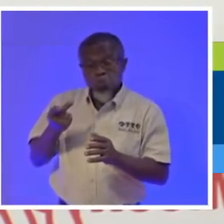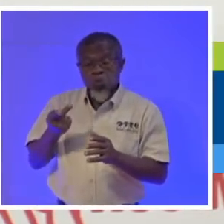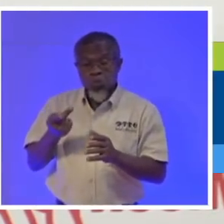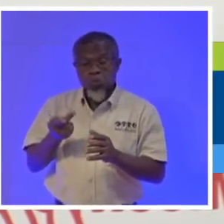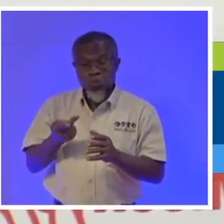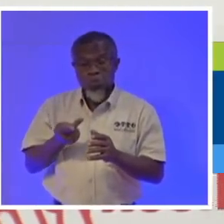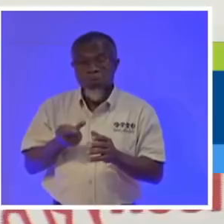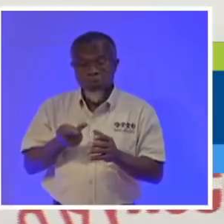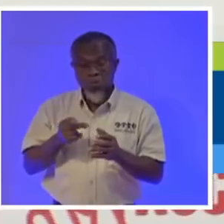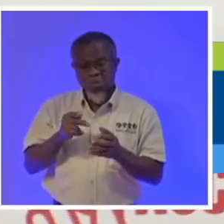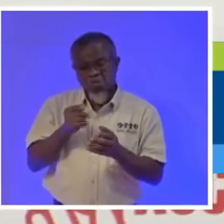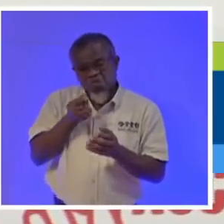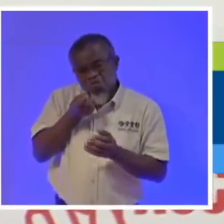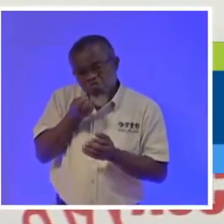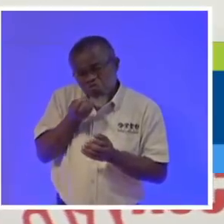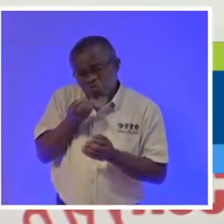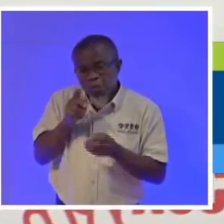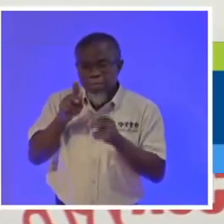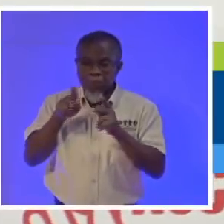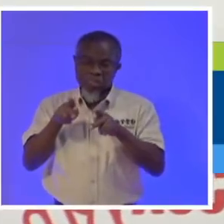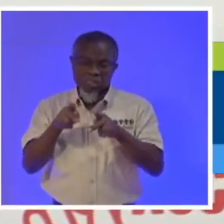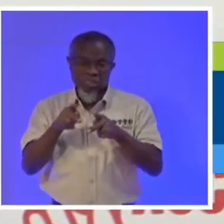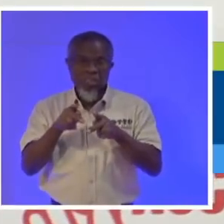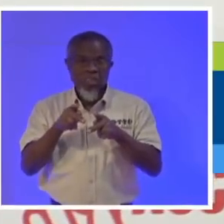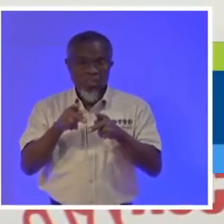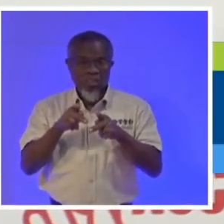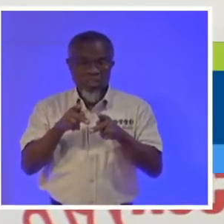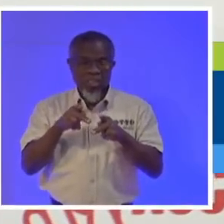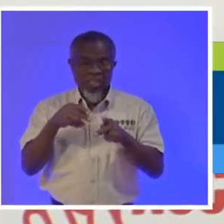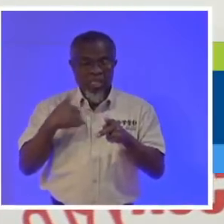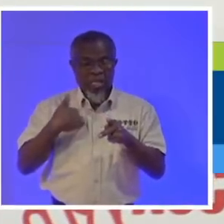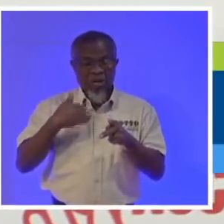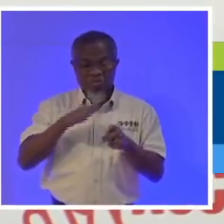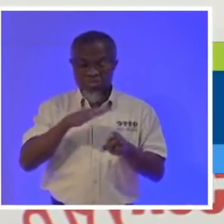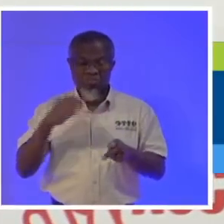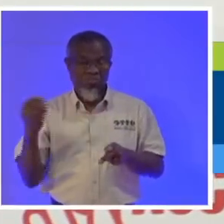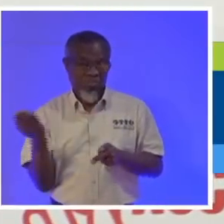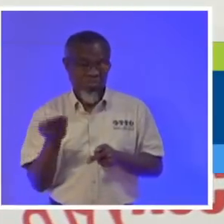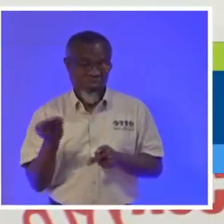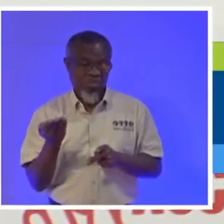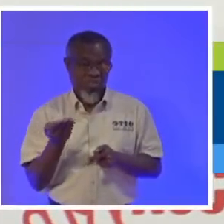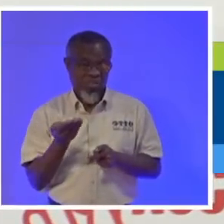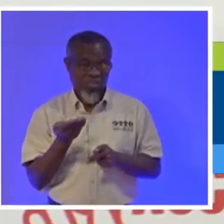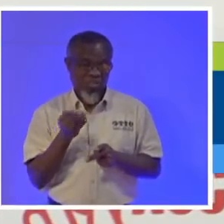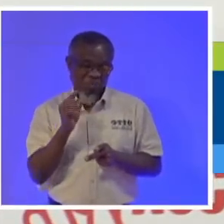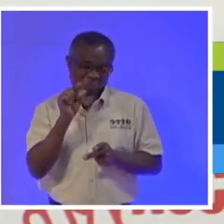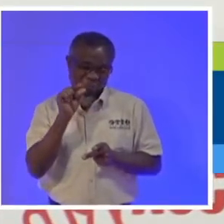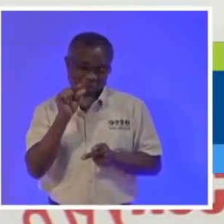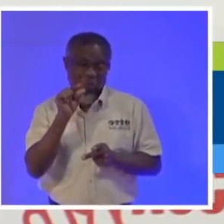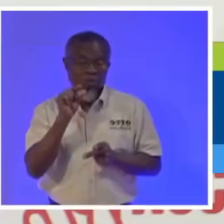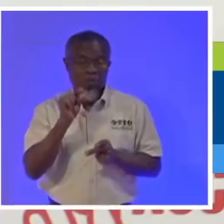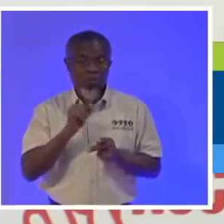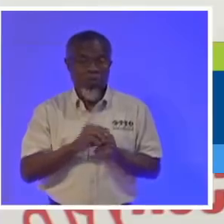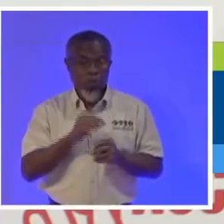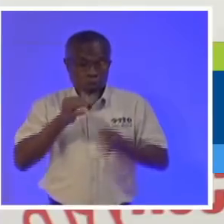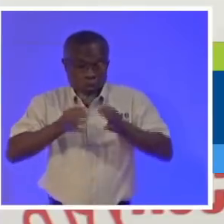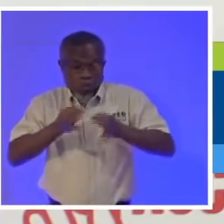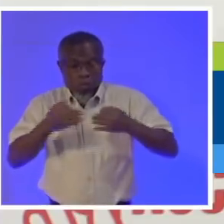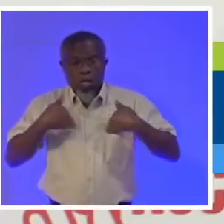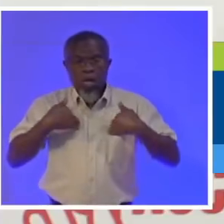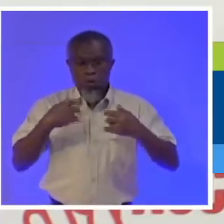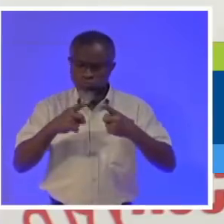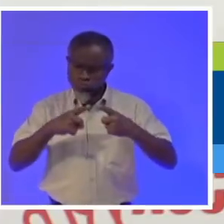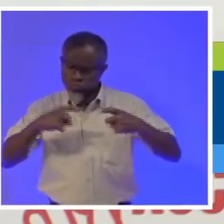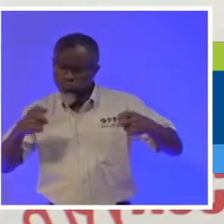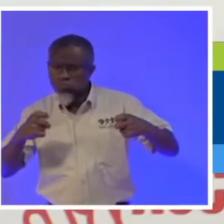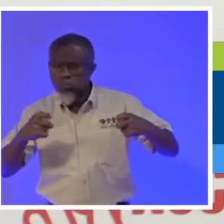who get the virus will have a fatal outcome. So if we have a small number of adverse events that haven't yet been confirmed